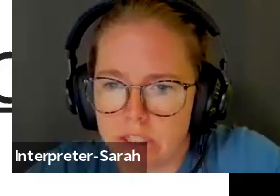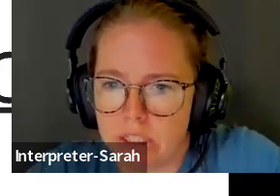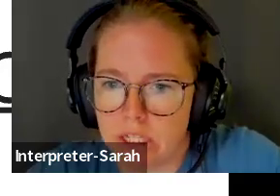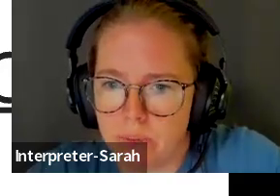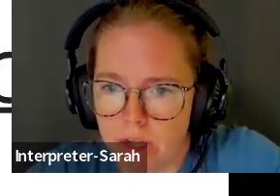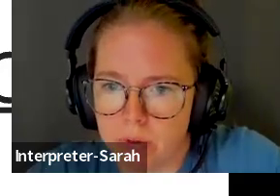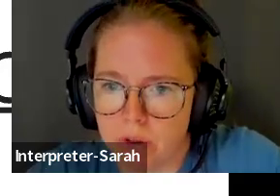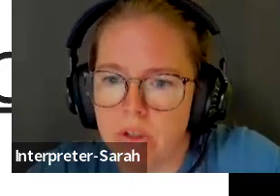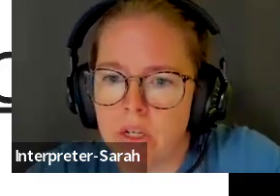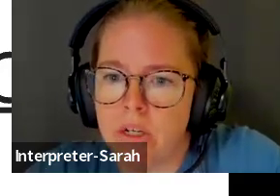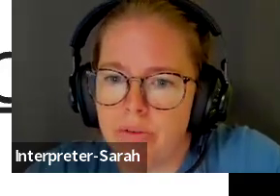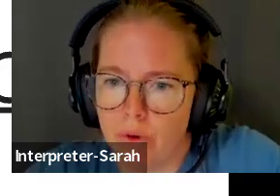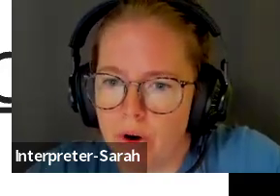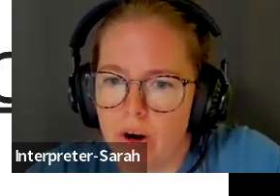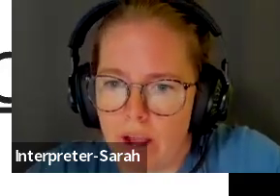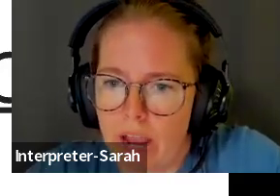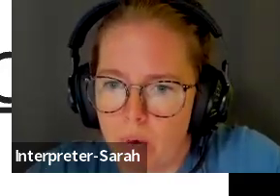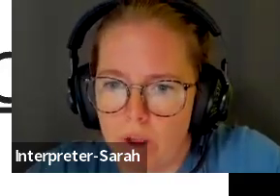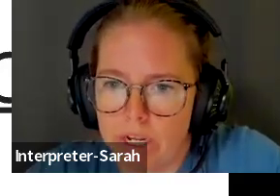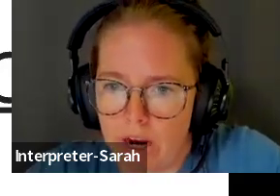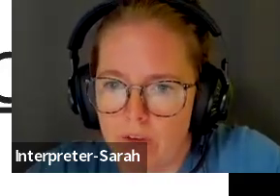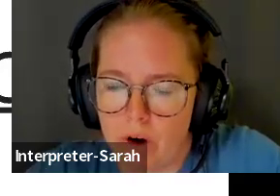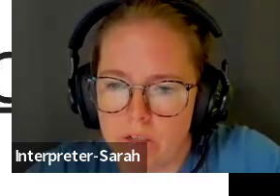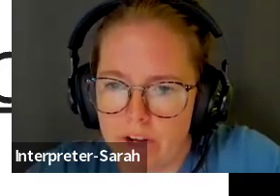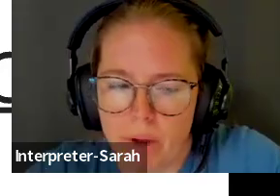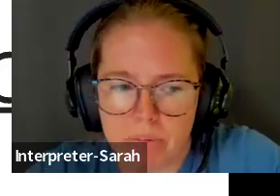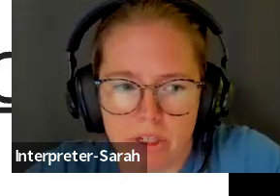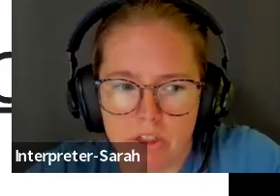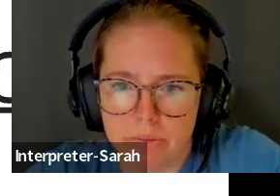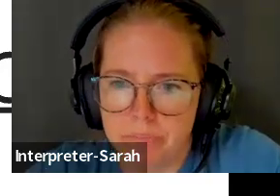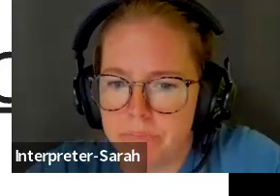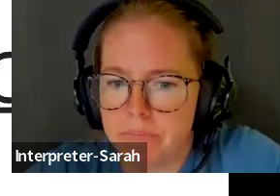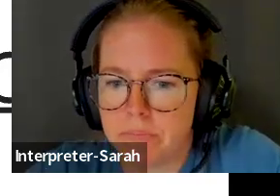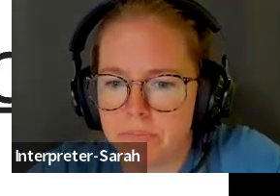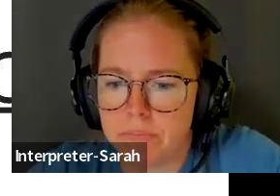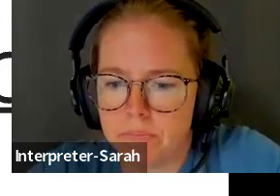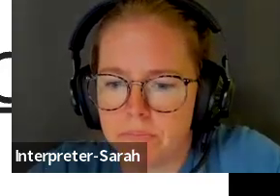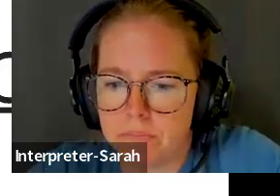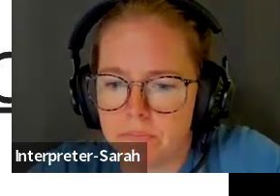provide as much access as possible for high quality care for our deaf population.